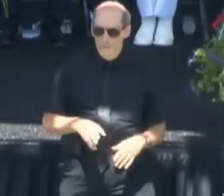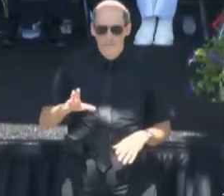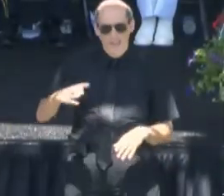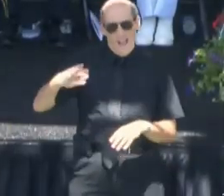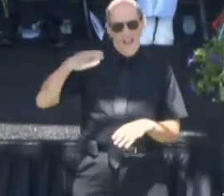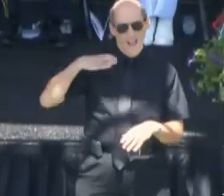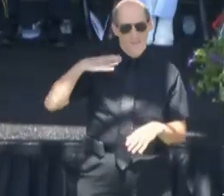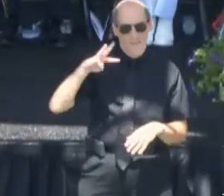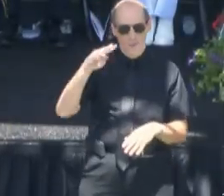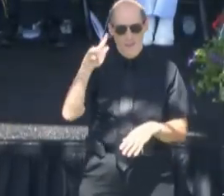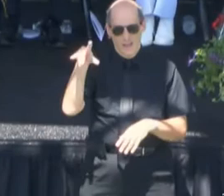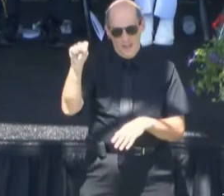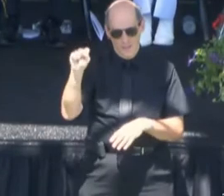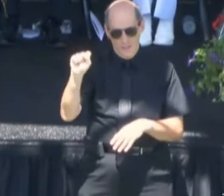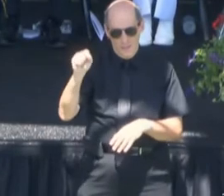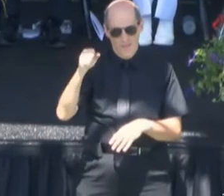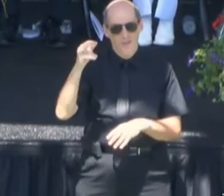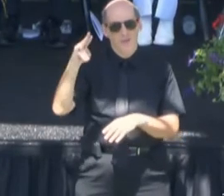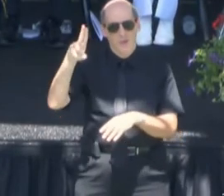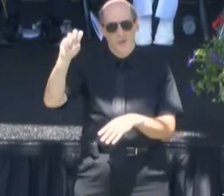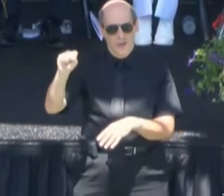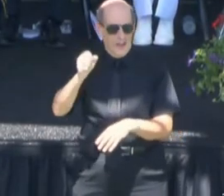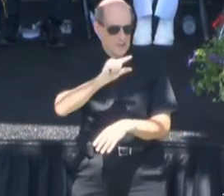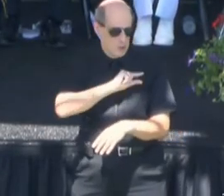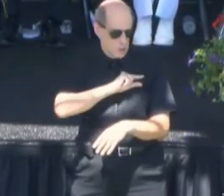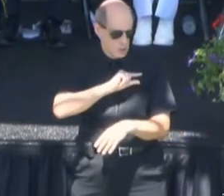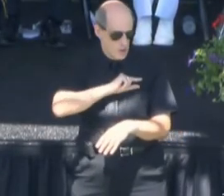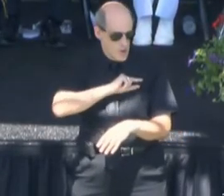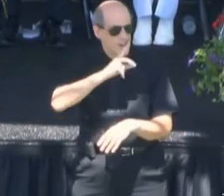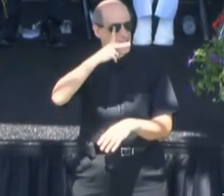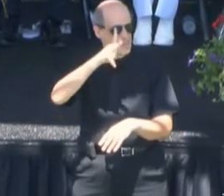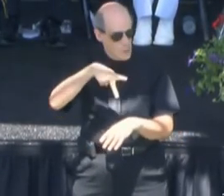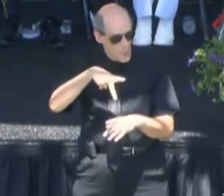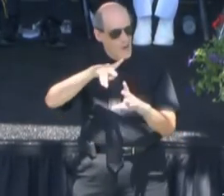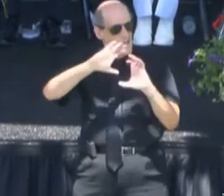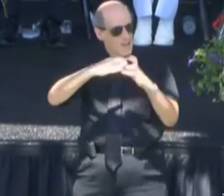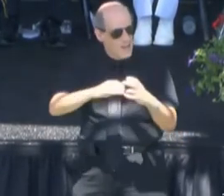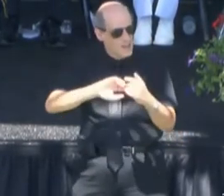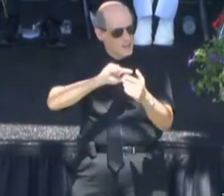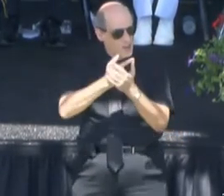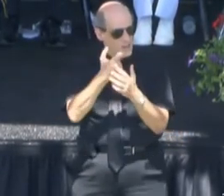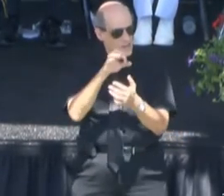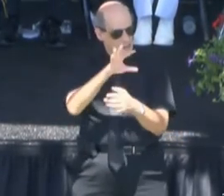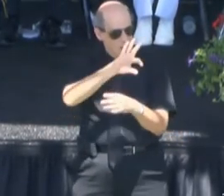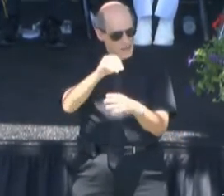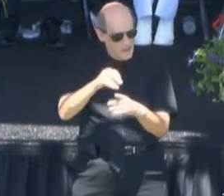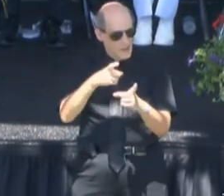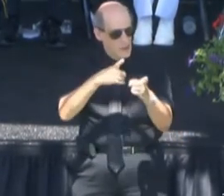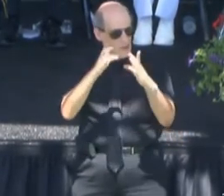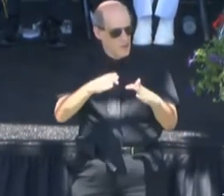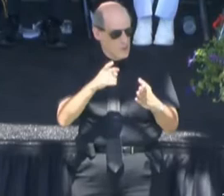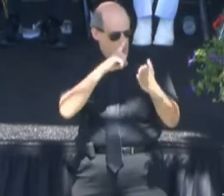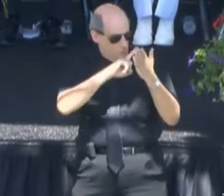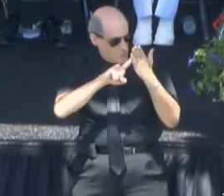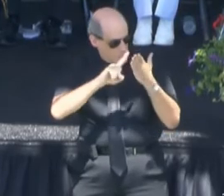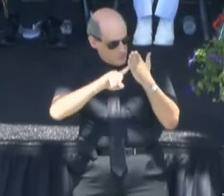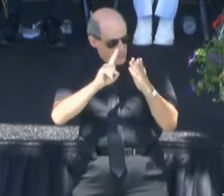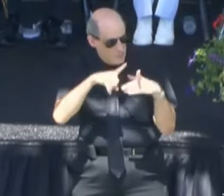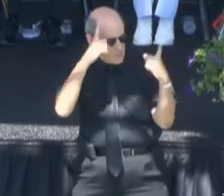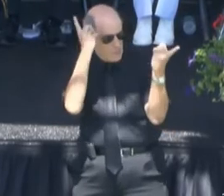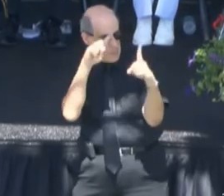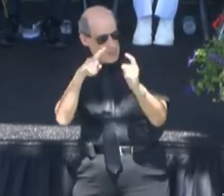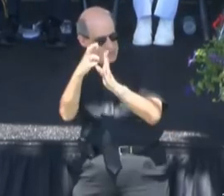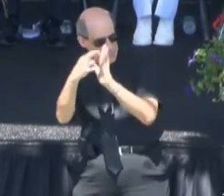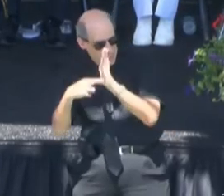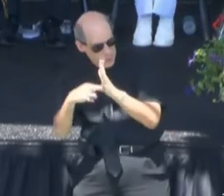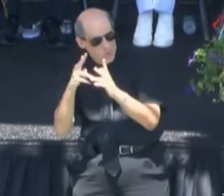Captain Jennifer Williams, United States Coast Guard, Kings Point, class of 1990, Director of Inspections and Compliance, U.S. Coast